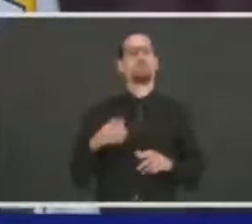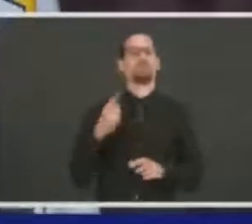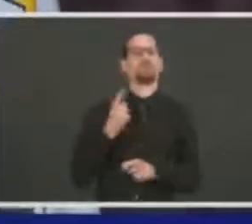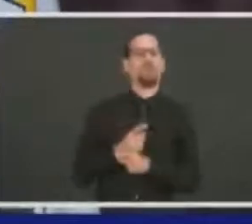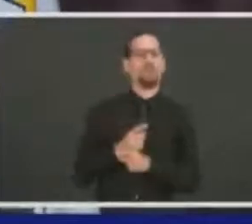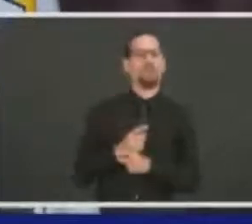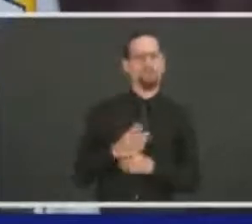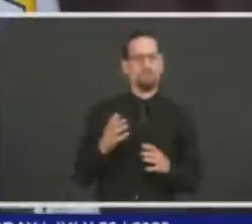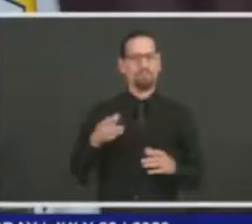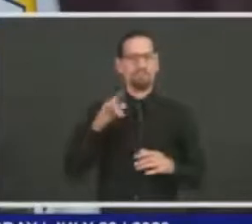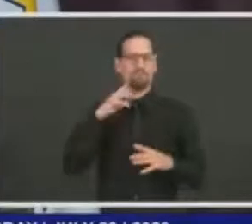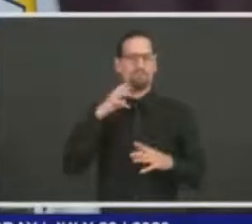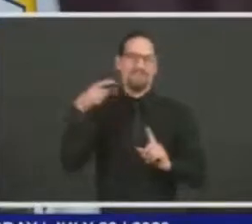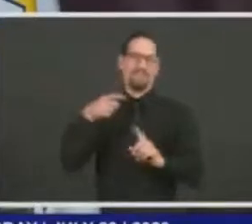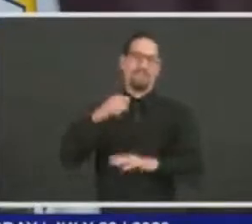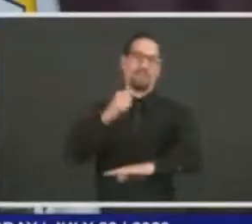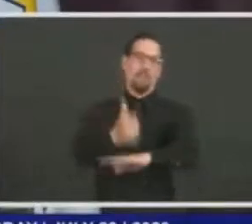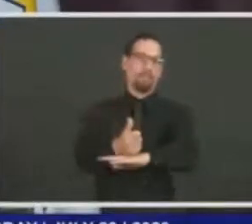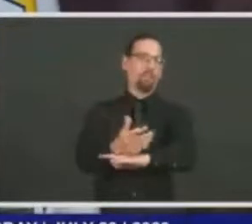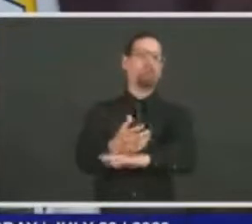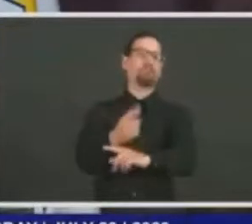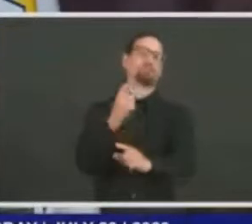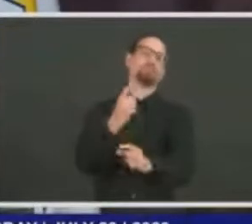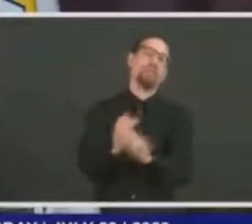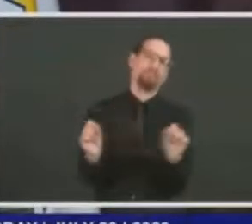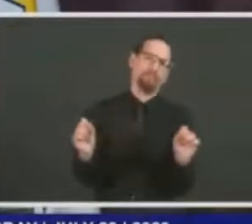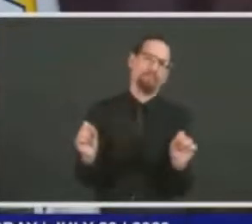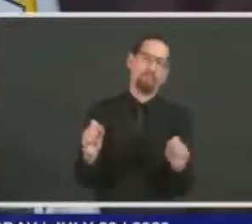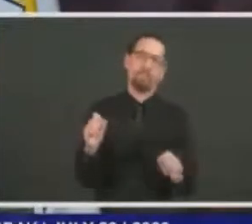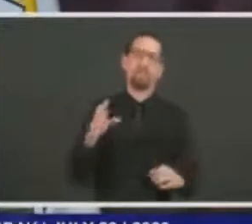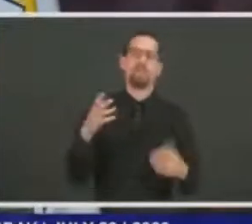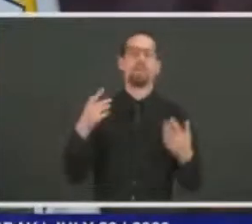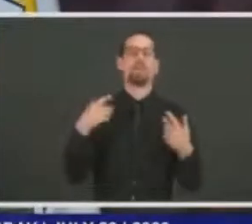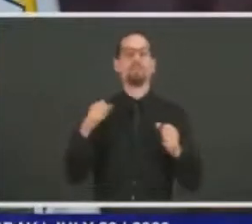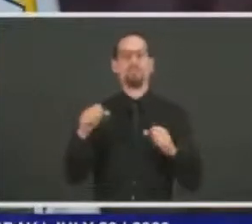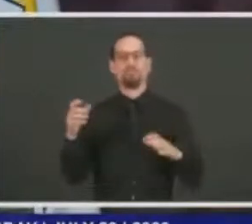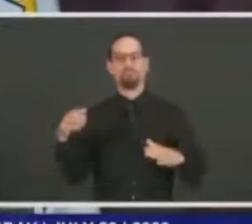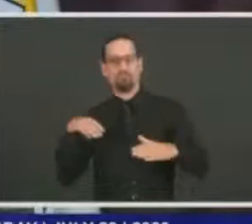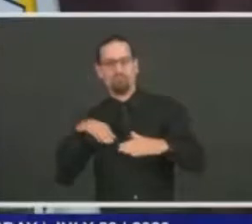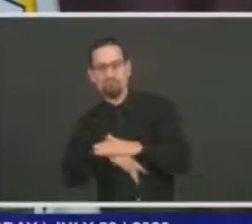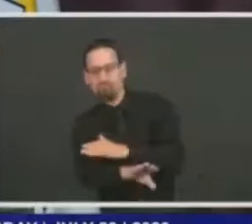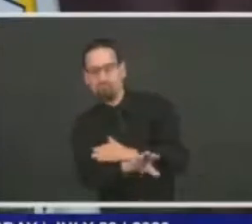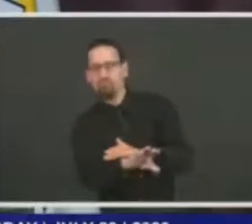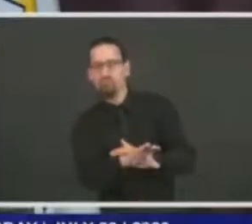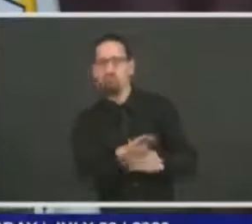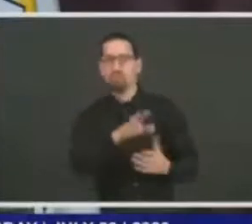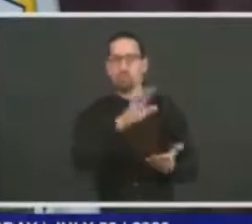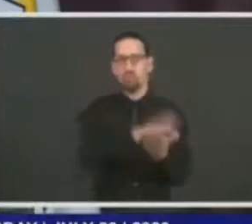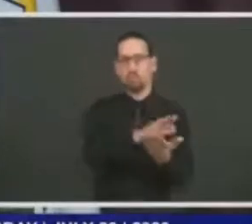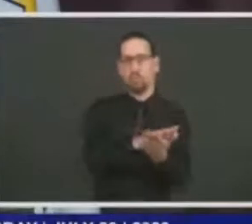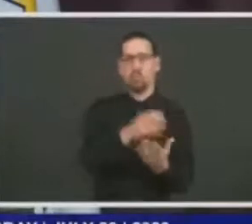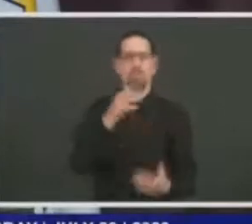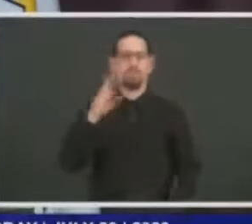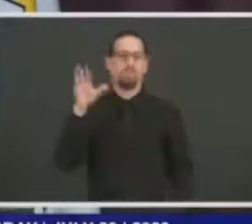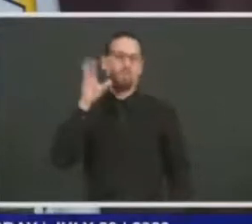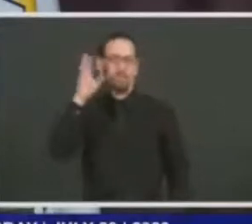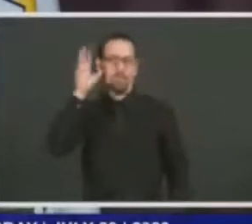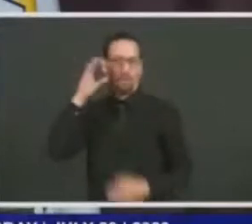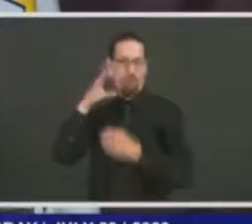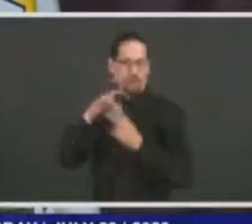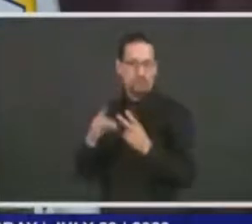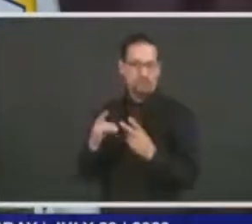safe, have an in-person option, and then give the parents some time to get comfortable rather than saying, if you don't show